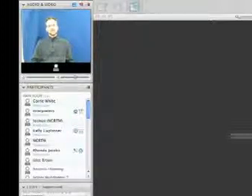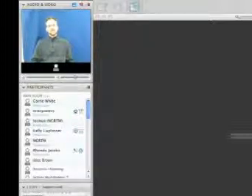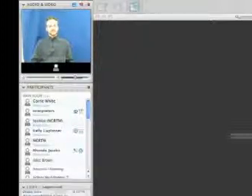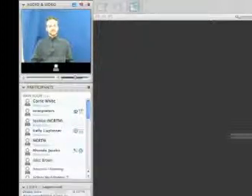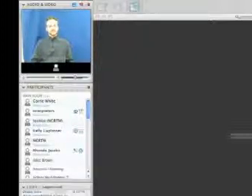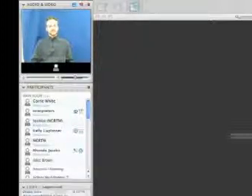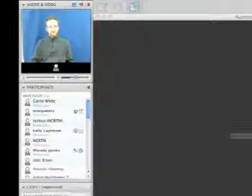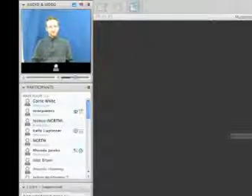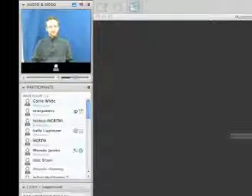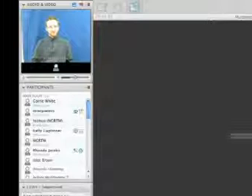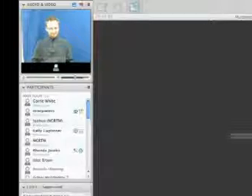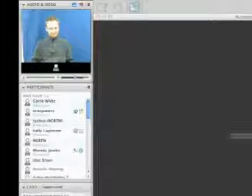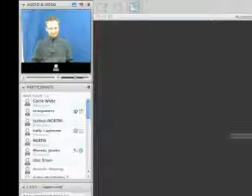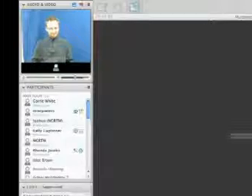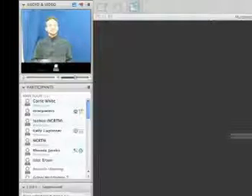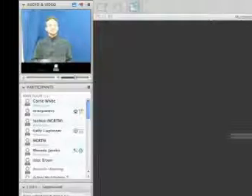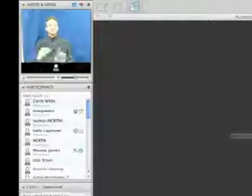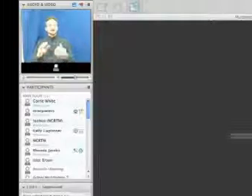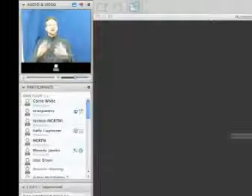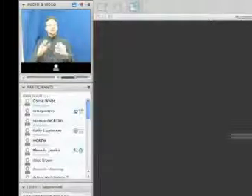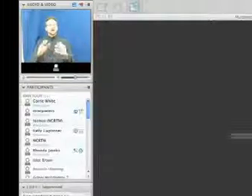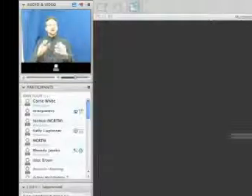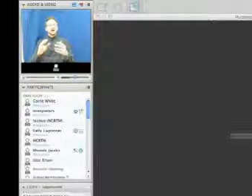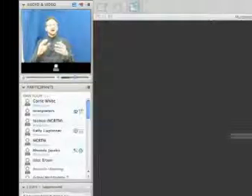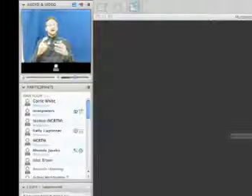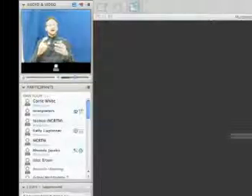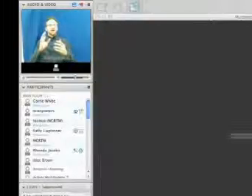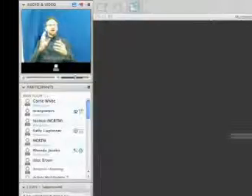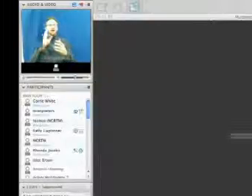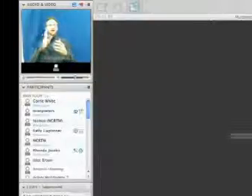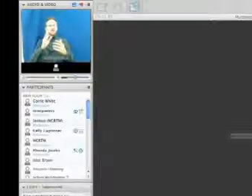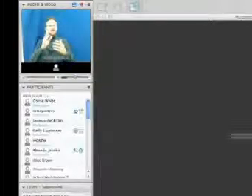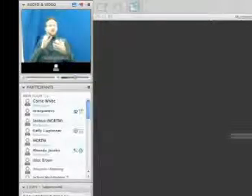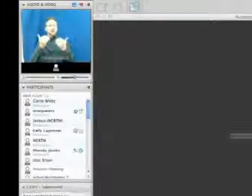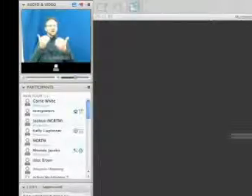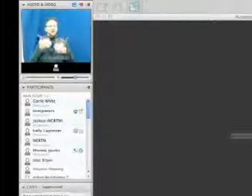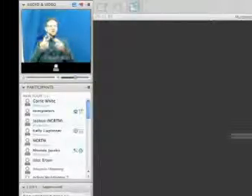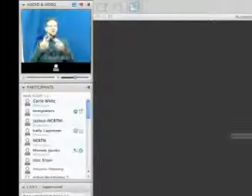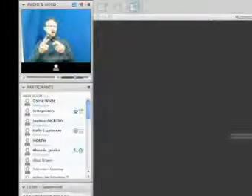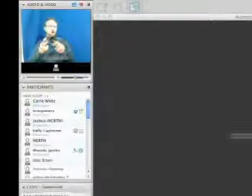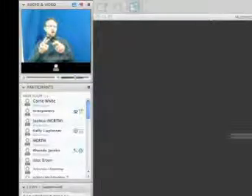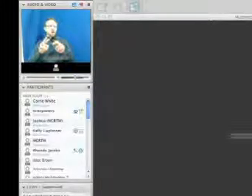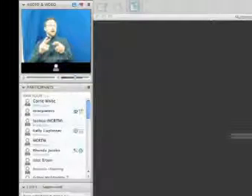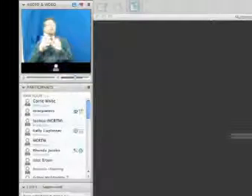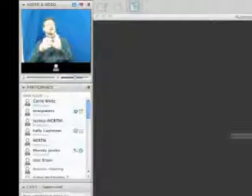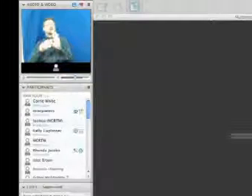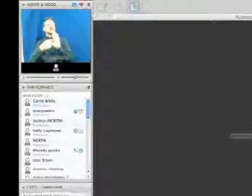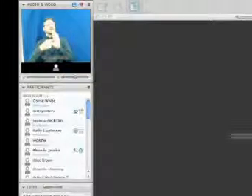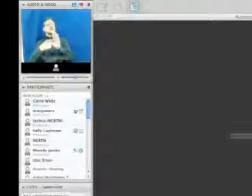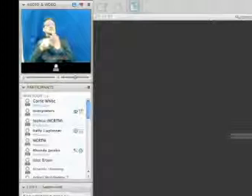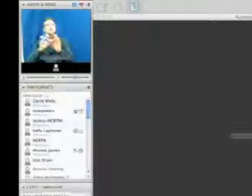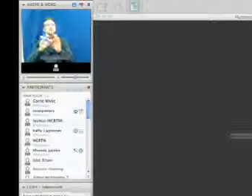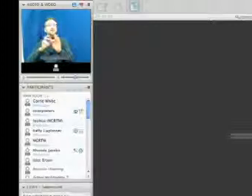I'll go on and watch a little bit of the interpretation with this. It's a little bit grainy, but it'll give you a little bit of an idea.